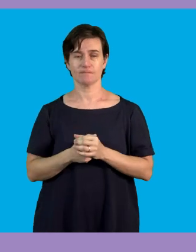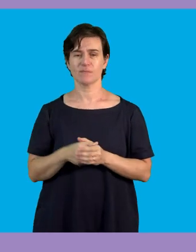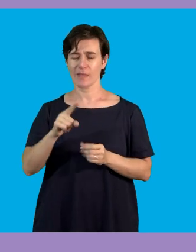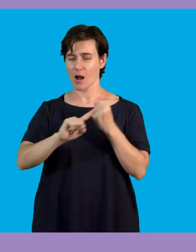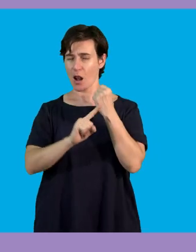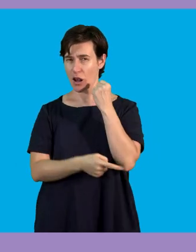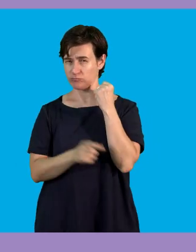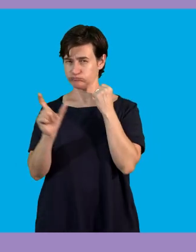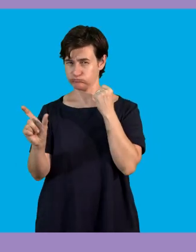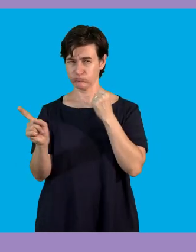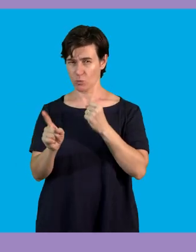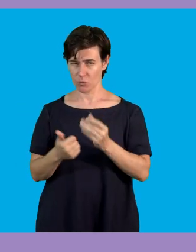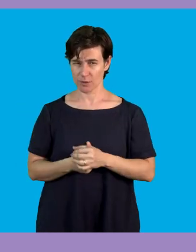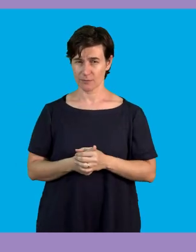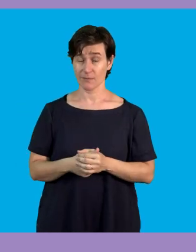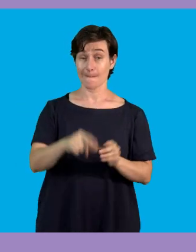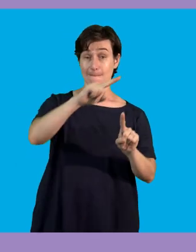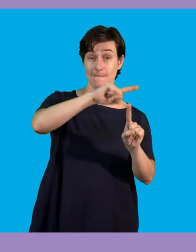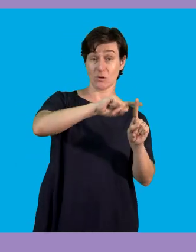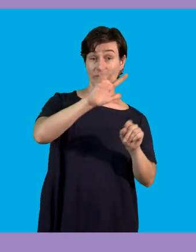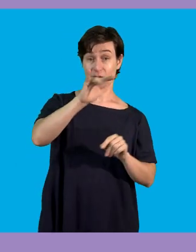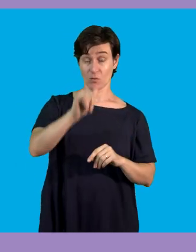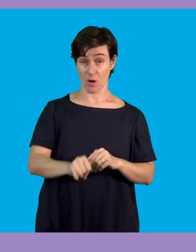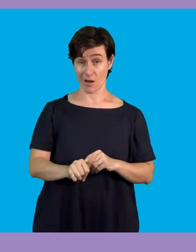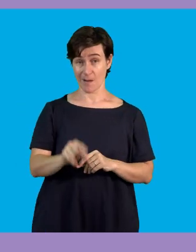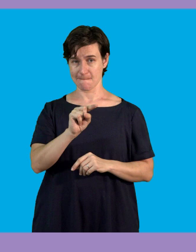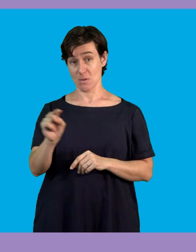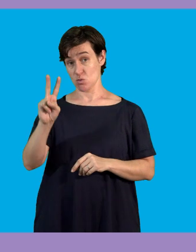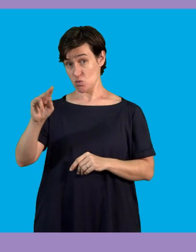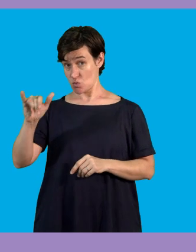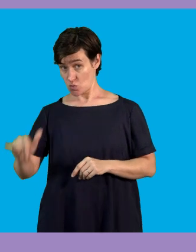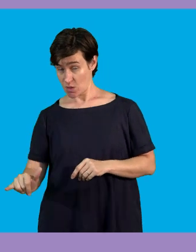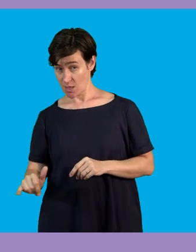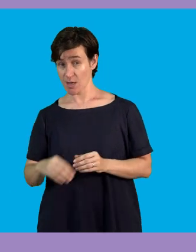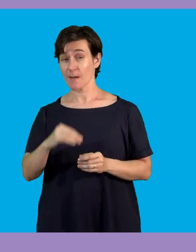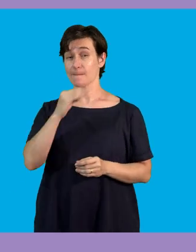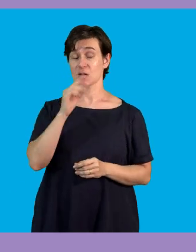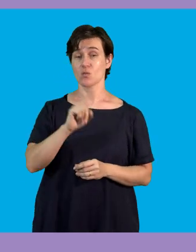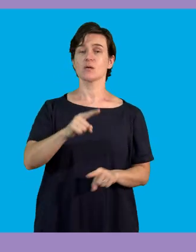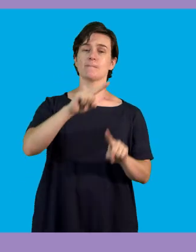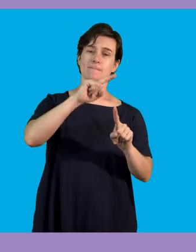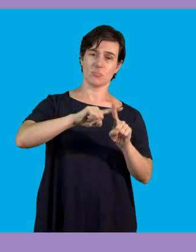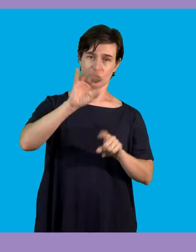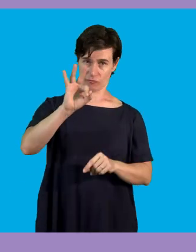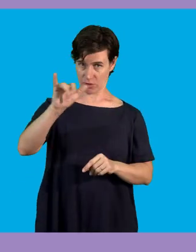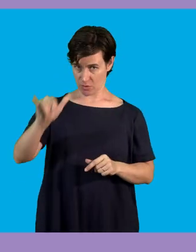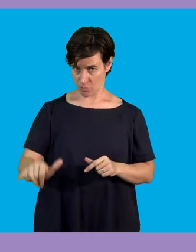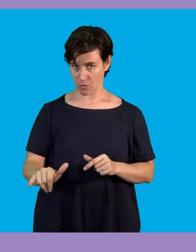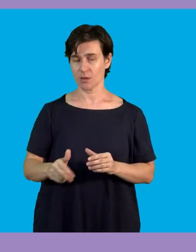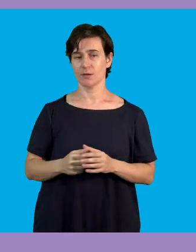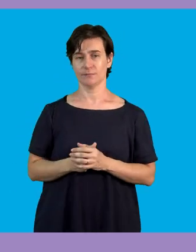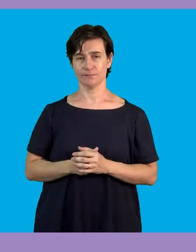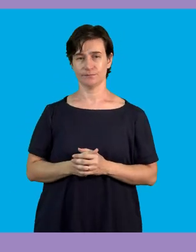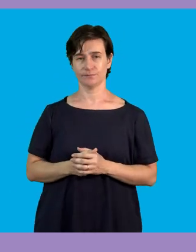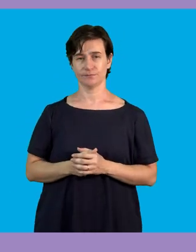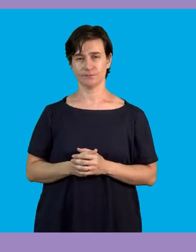2x, and then the last ones would be positive 5y minus 2y would be